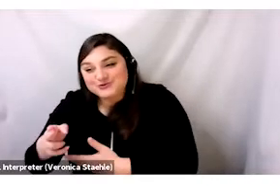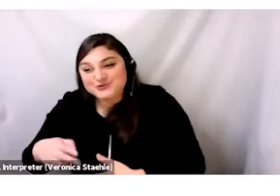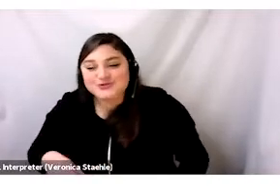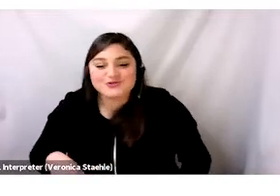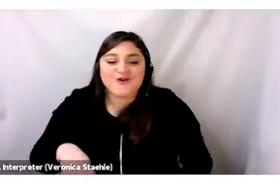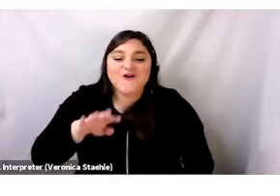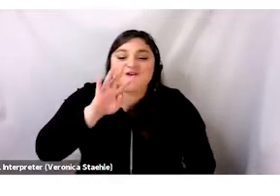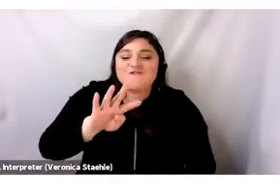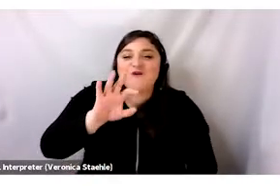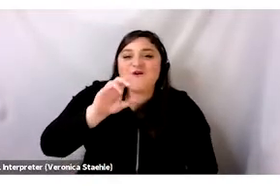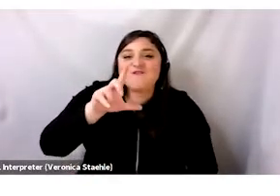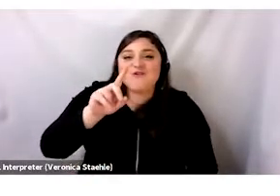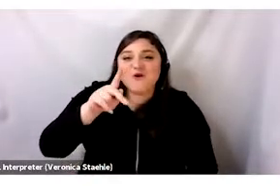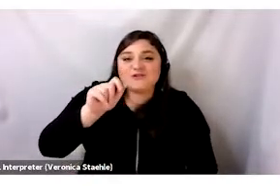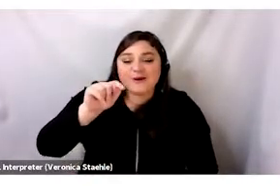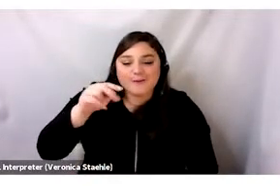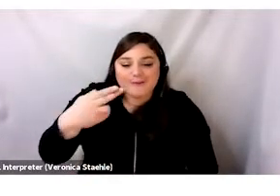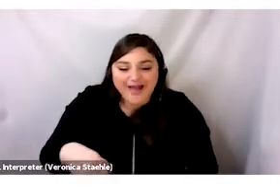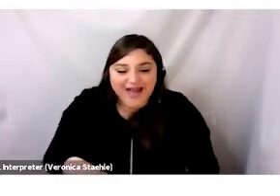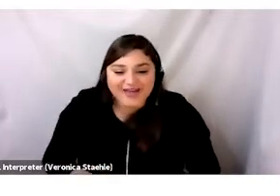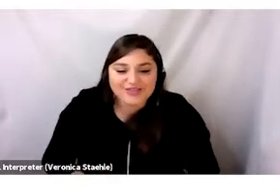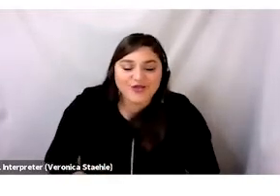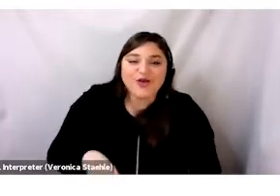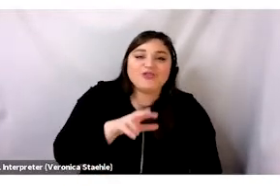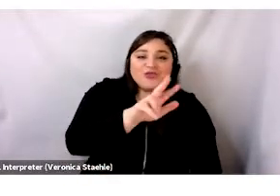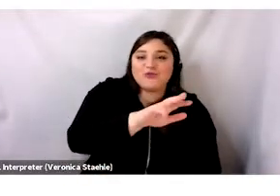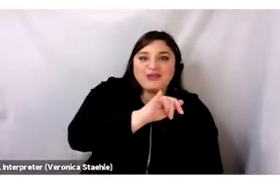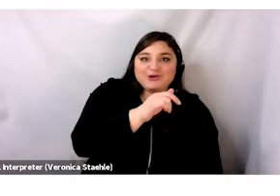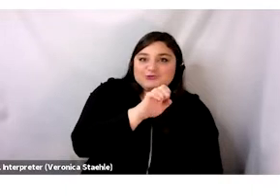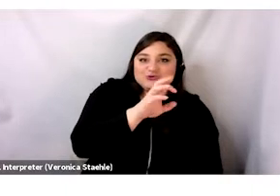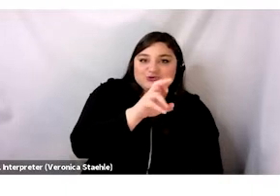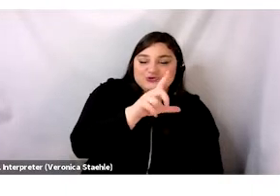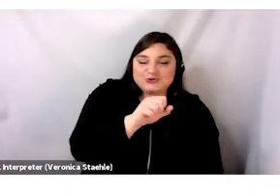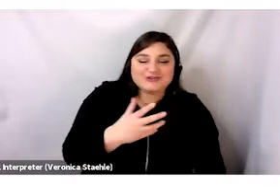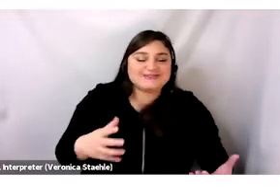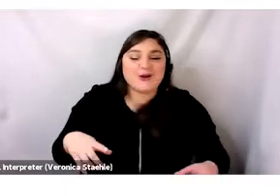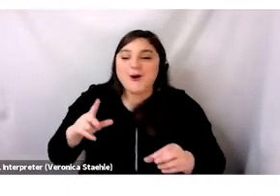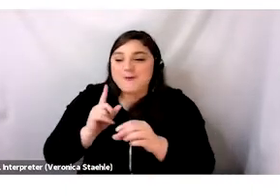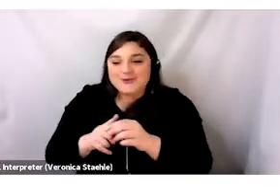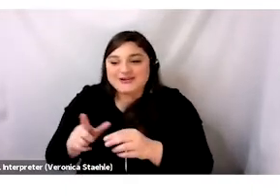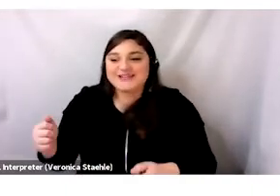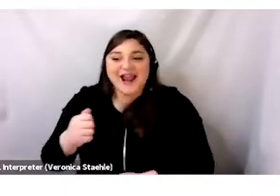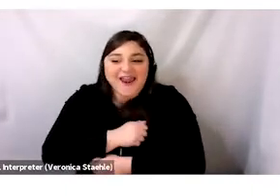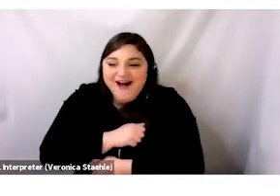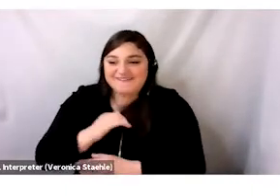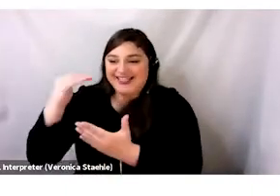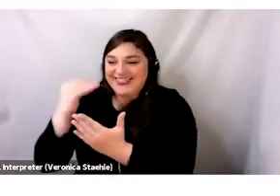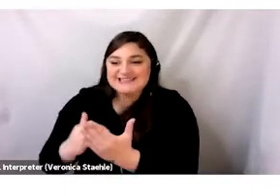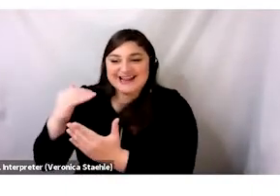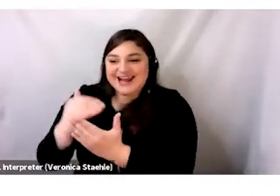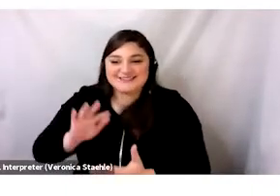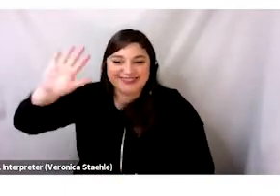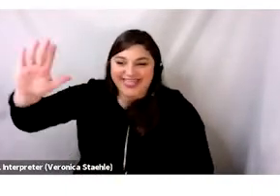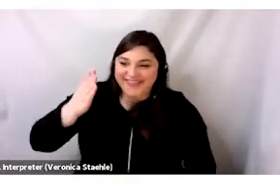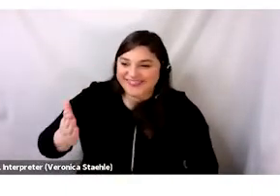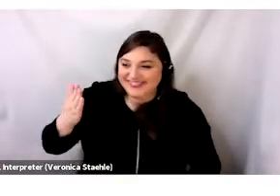the 3 Jewels. Buddhist philosophy they love lists. A really interesting one that